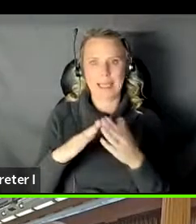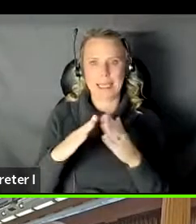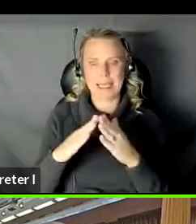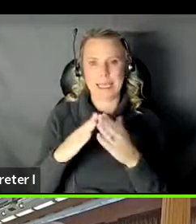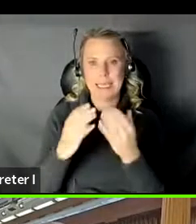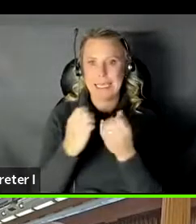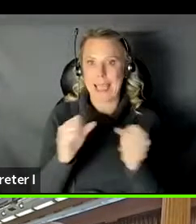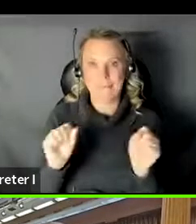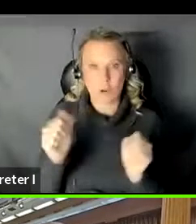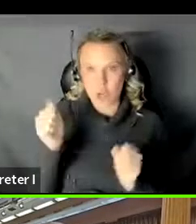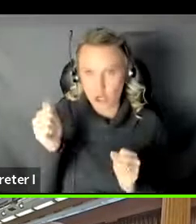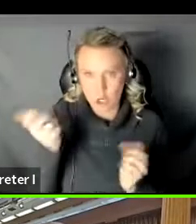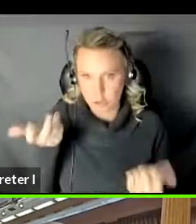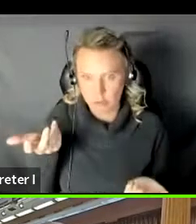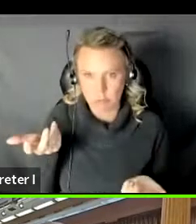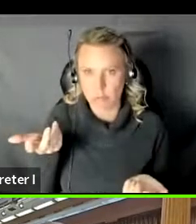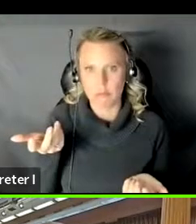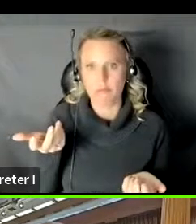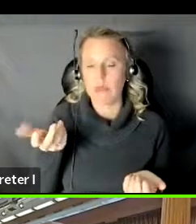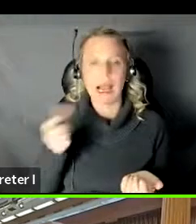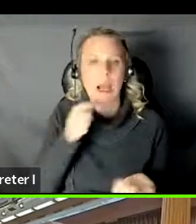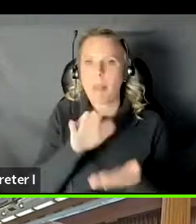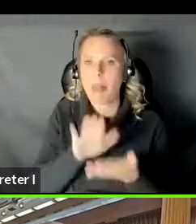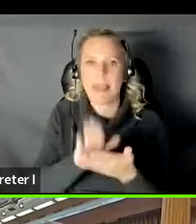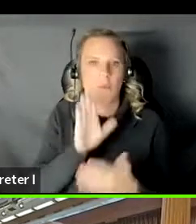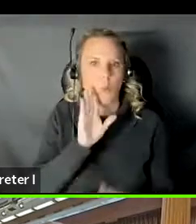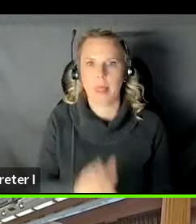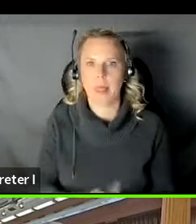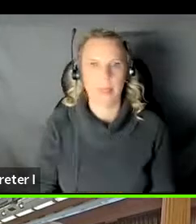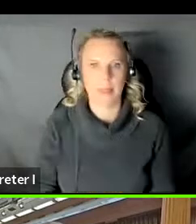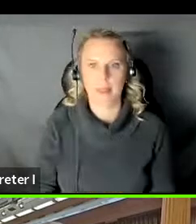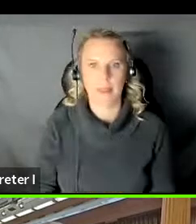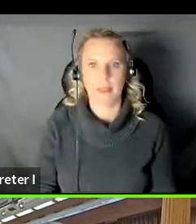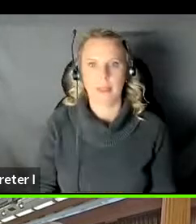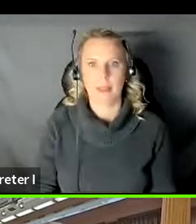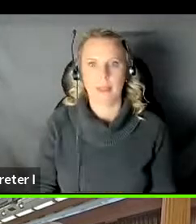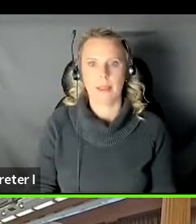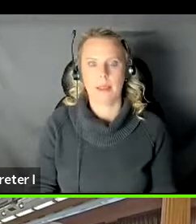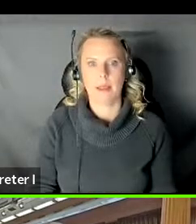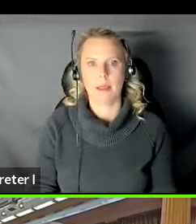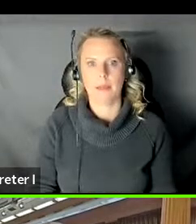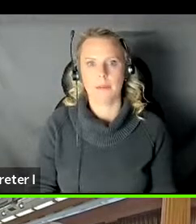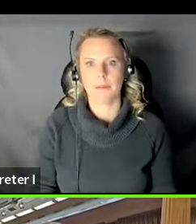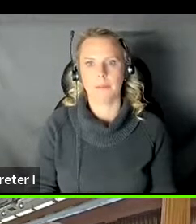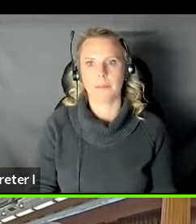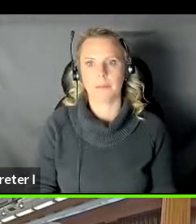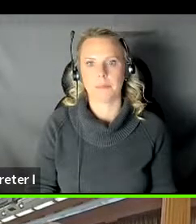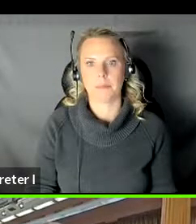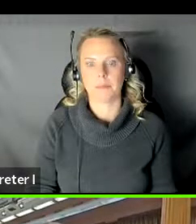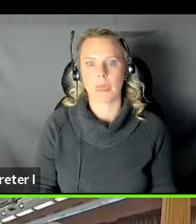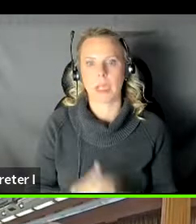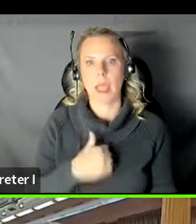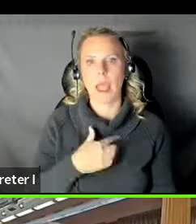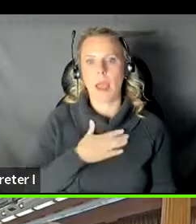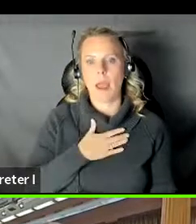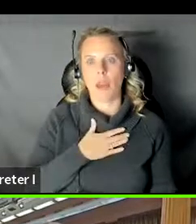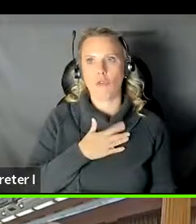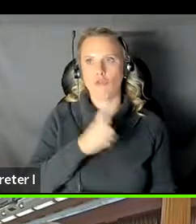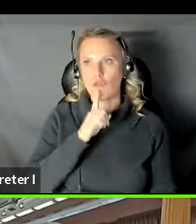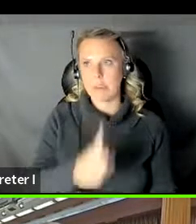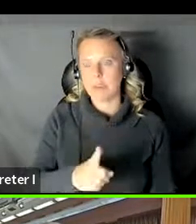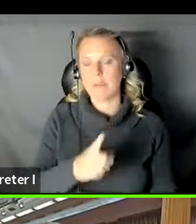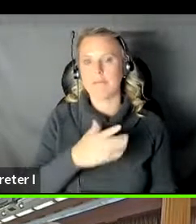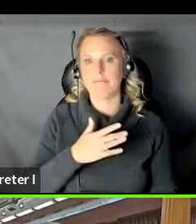way. I don't believe that it would. And I appreciate